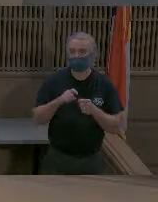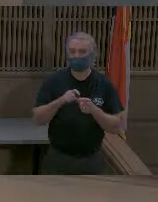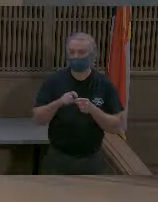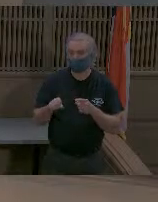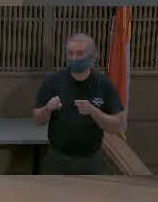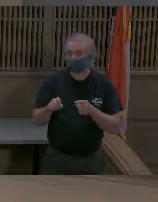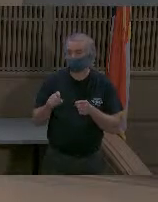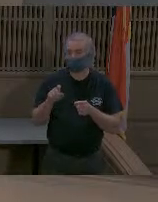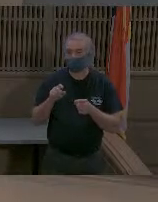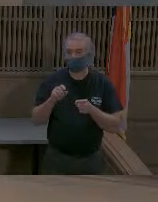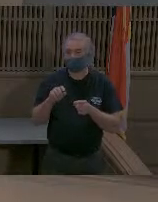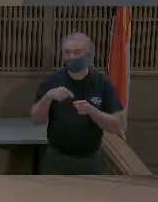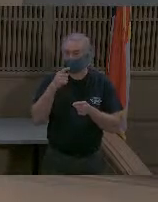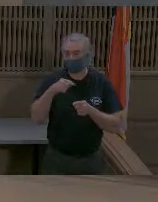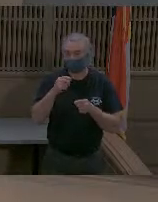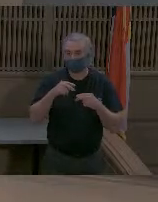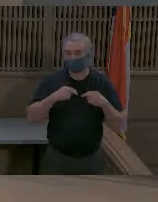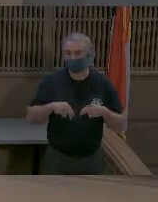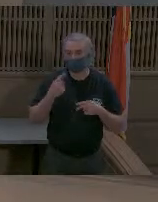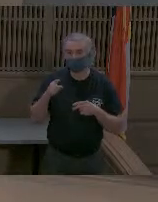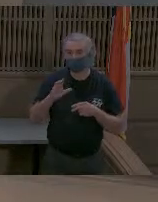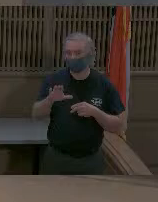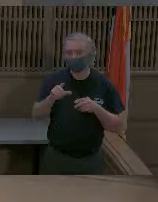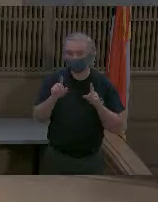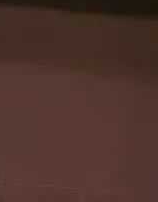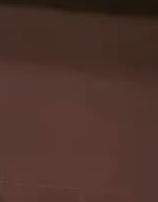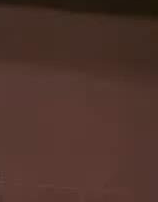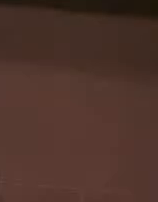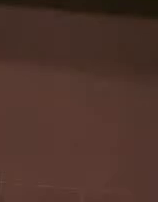be happy to try to help you.